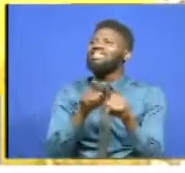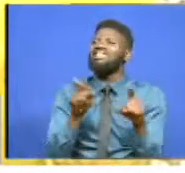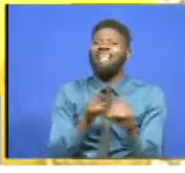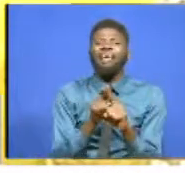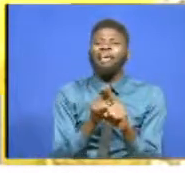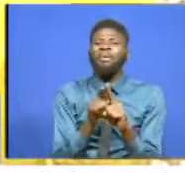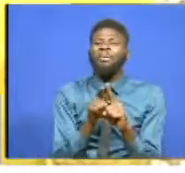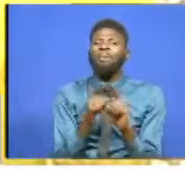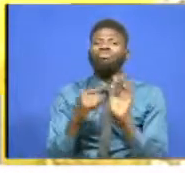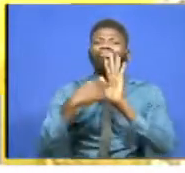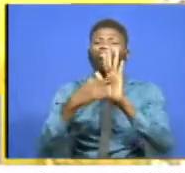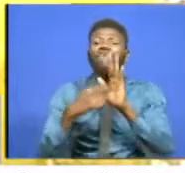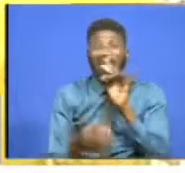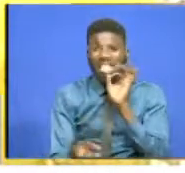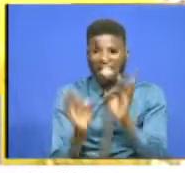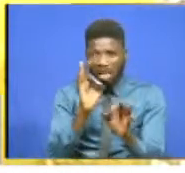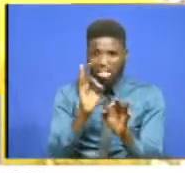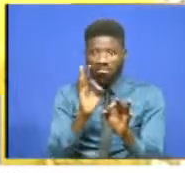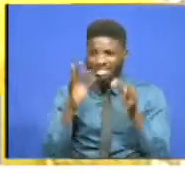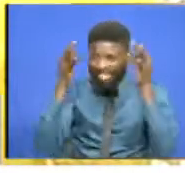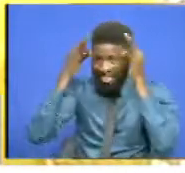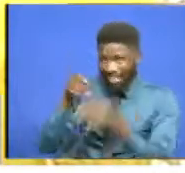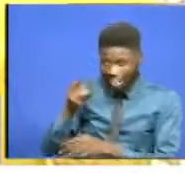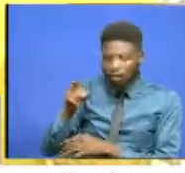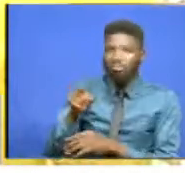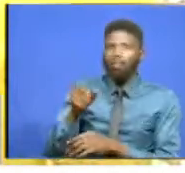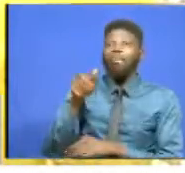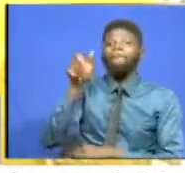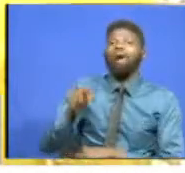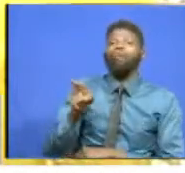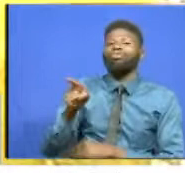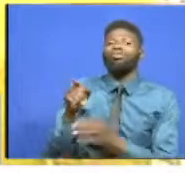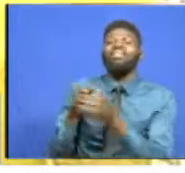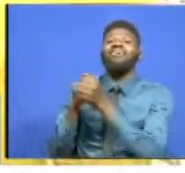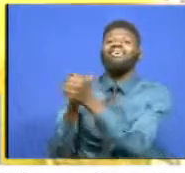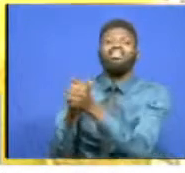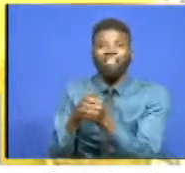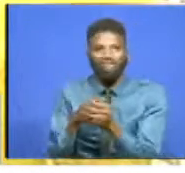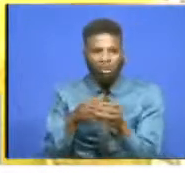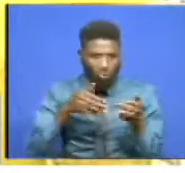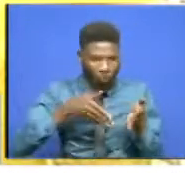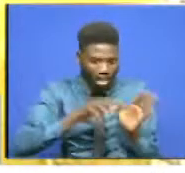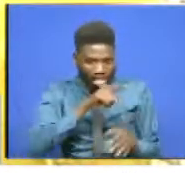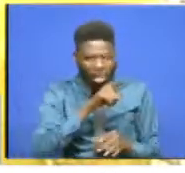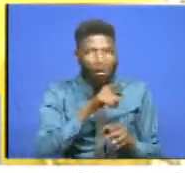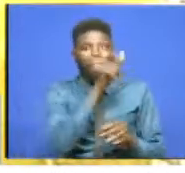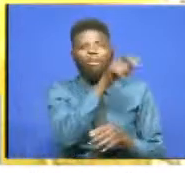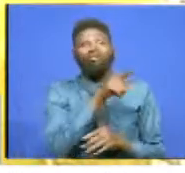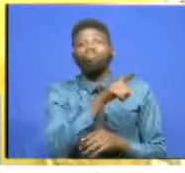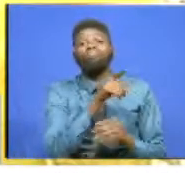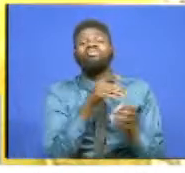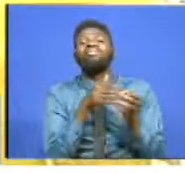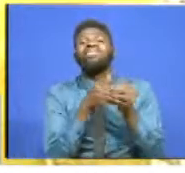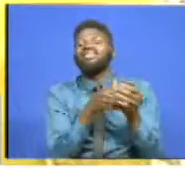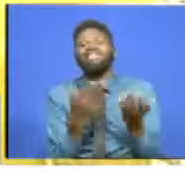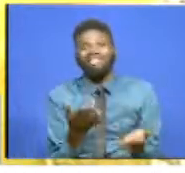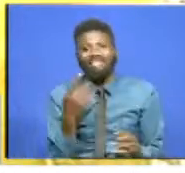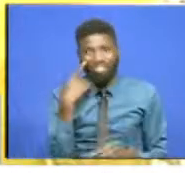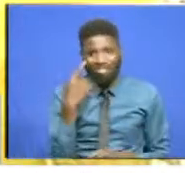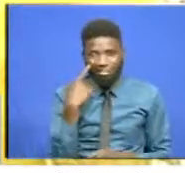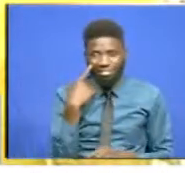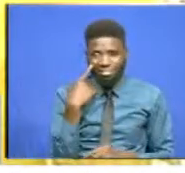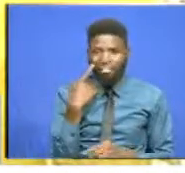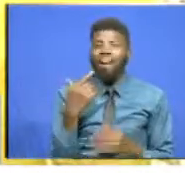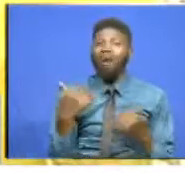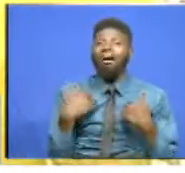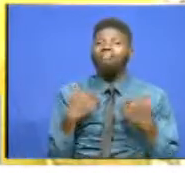towards, if it goes this way, it is one, so who is leading? Because, you know, Jubilee split because of alliances.